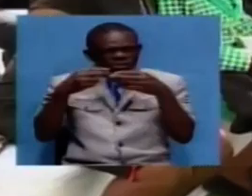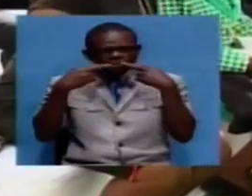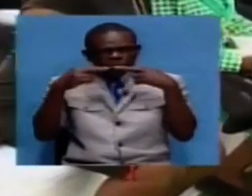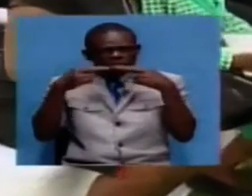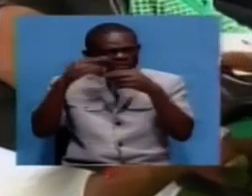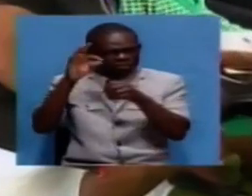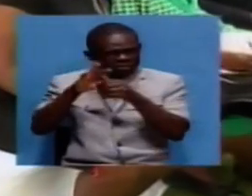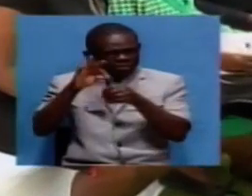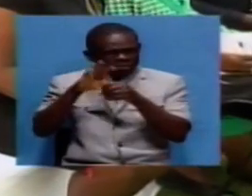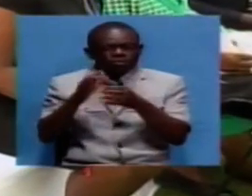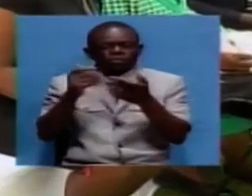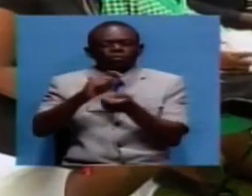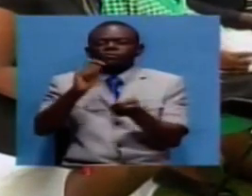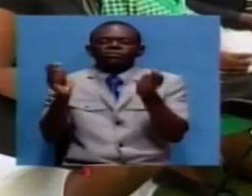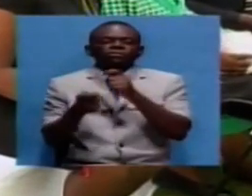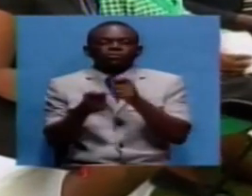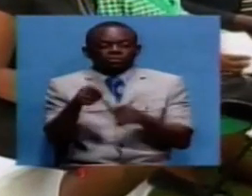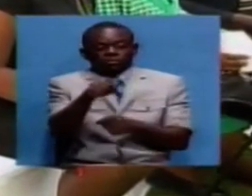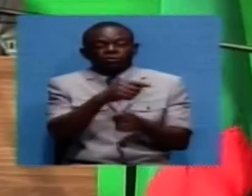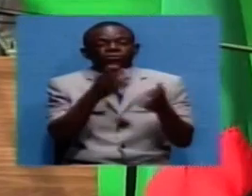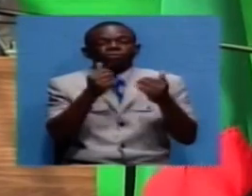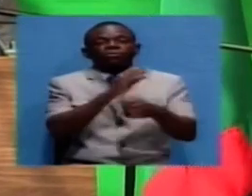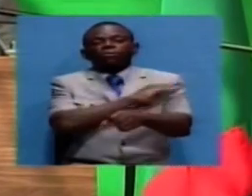sharing arrangement. I'm afraid we can't do that because winner takes